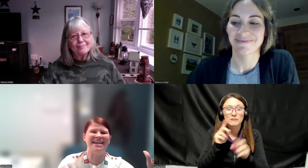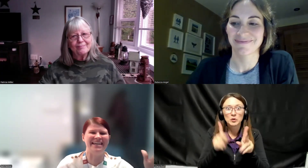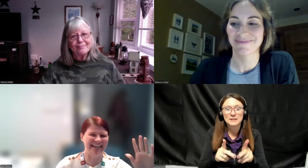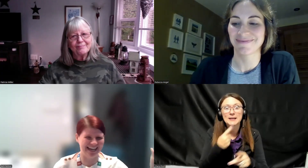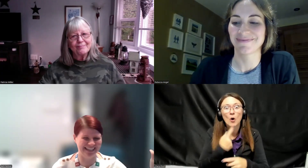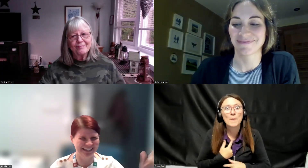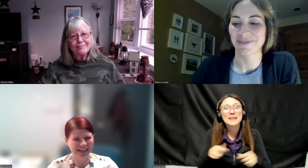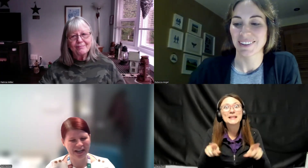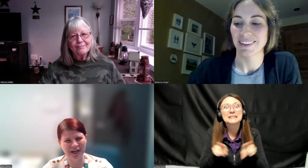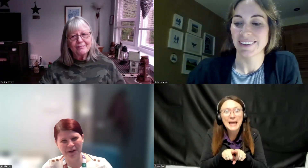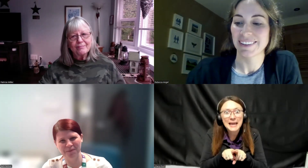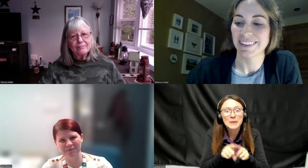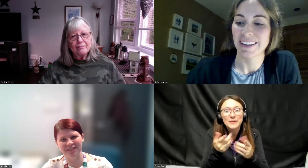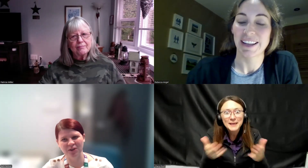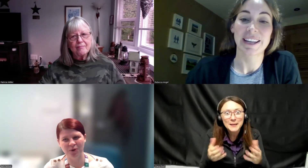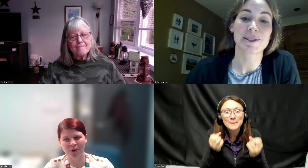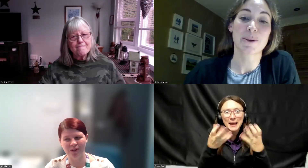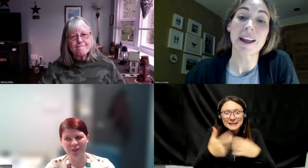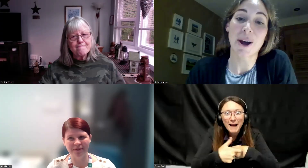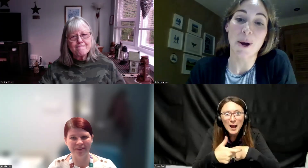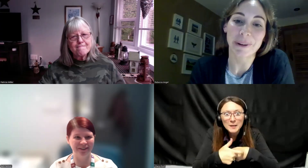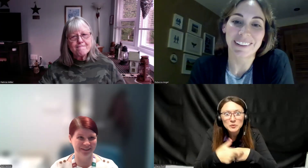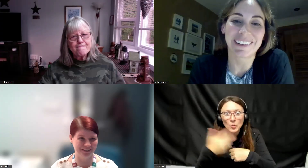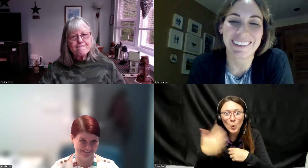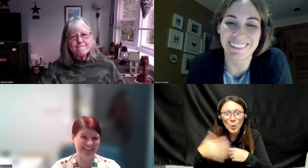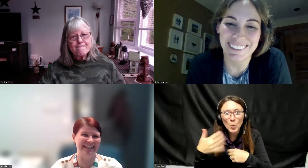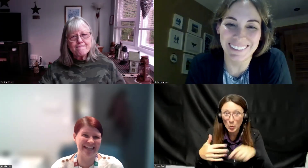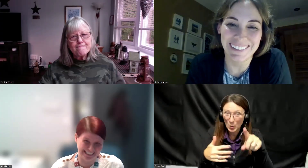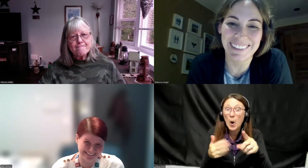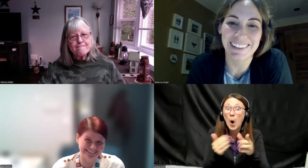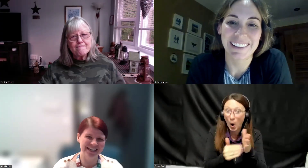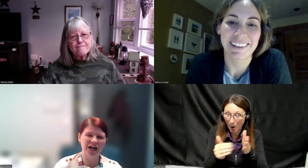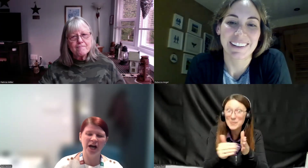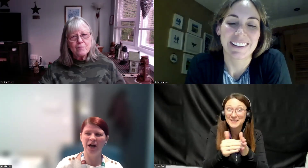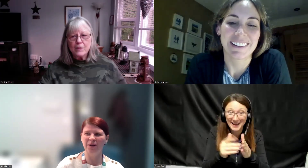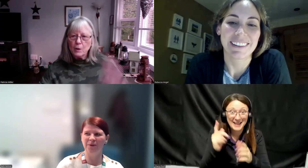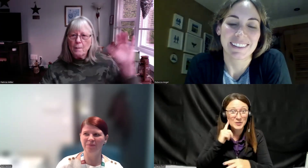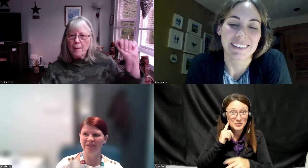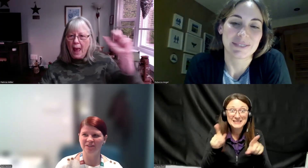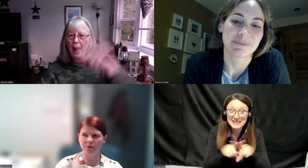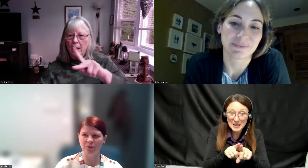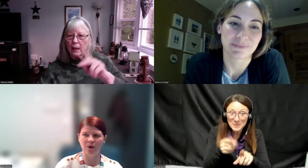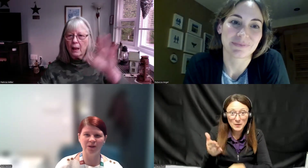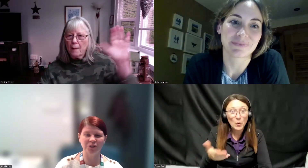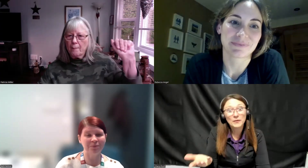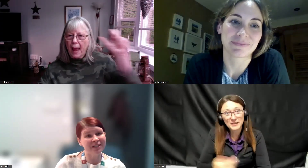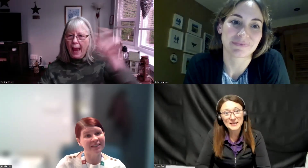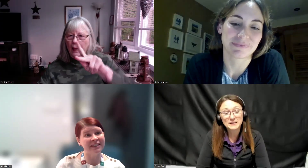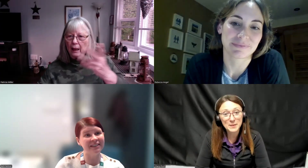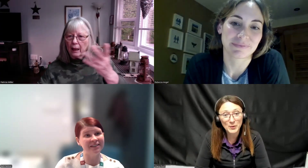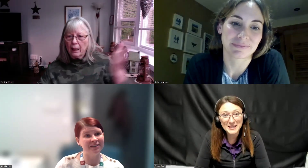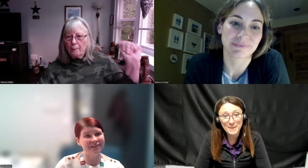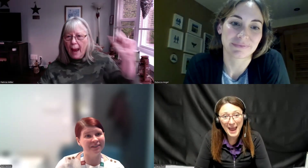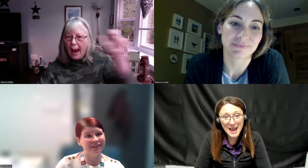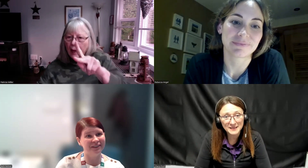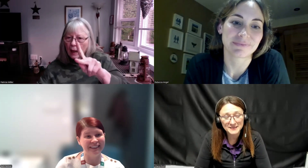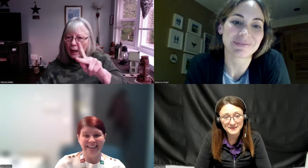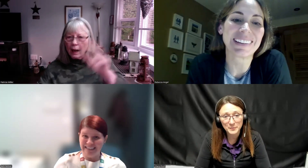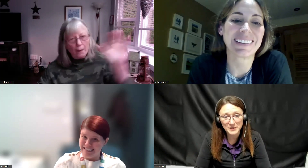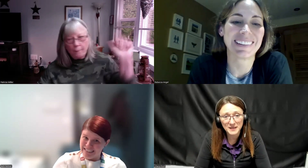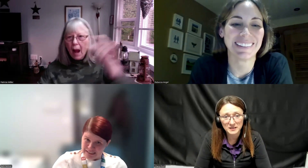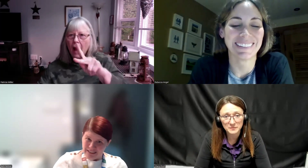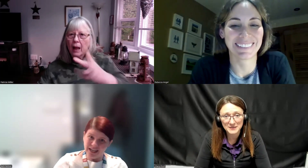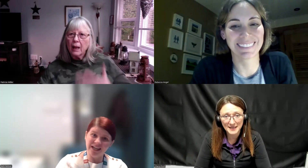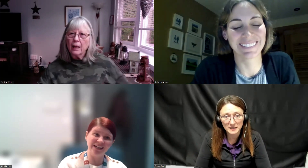to me. It is So quite common. yes. So Well, can they ultimately, bring it back?